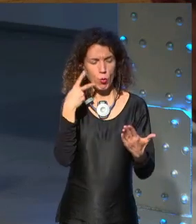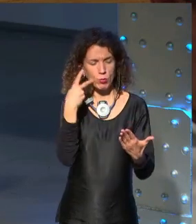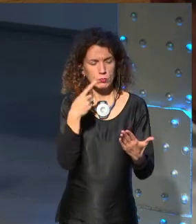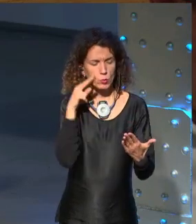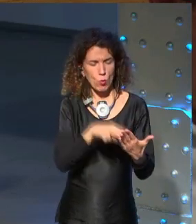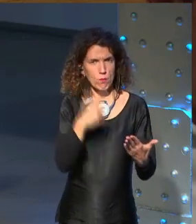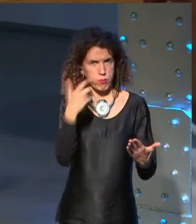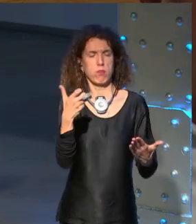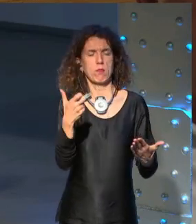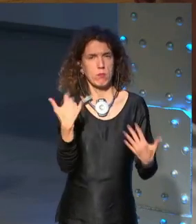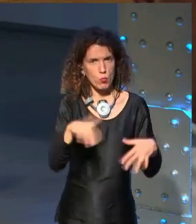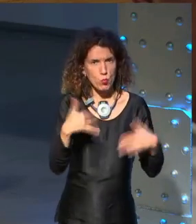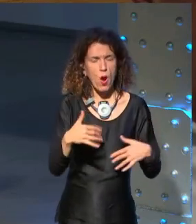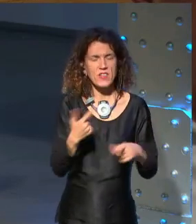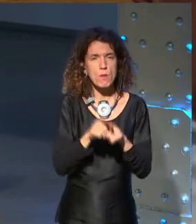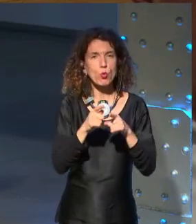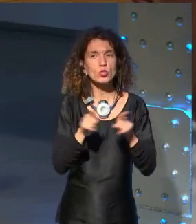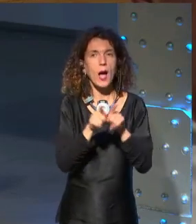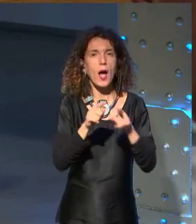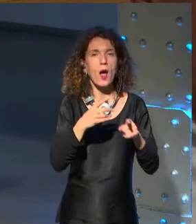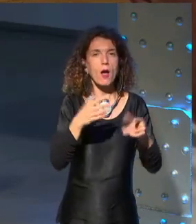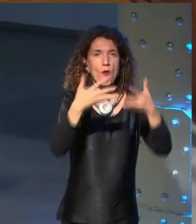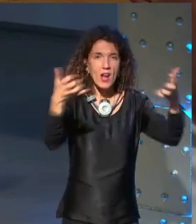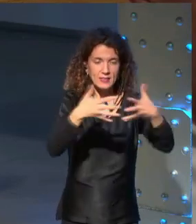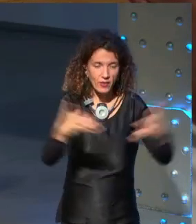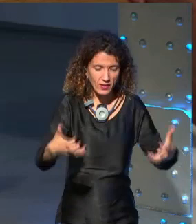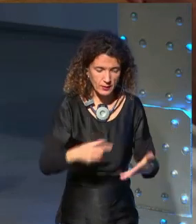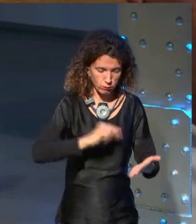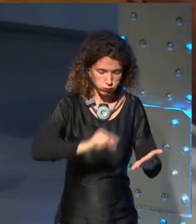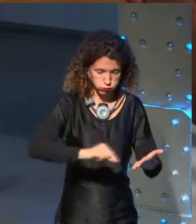I'm struck by in your book is that there are always lots of